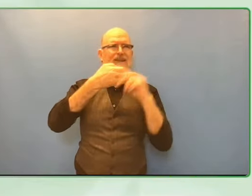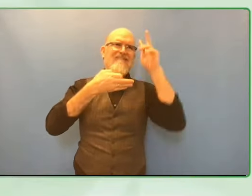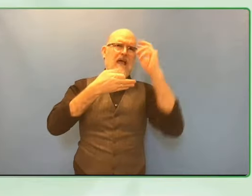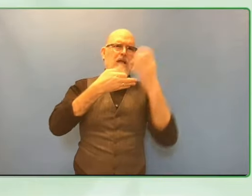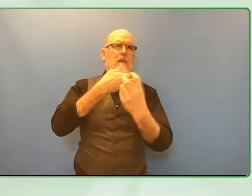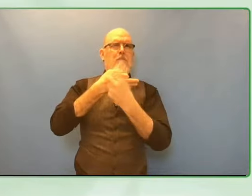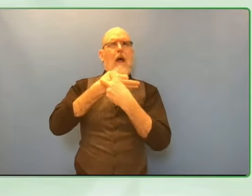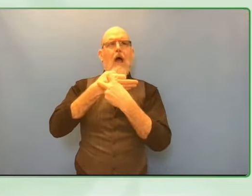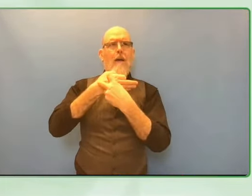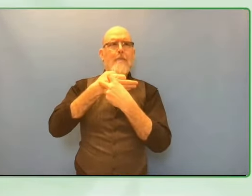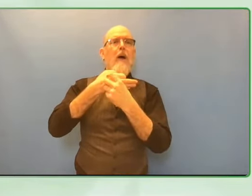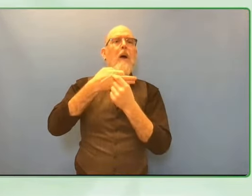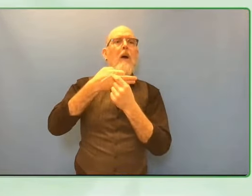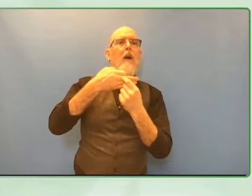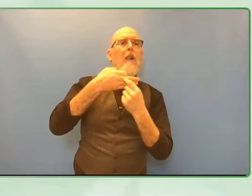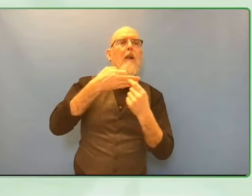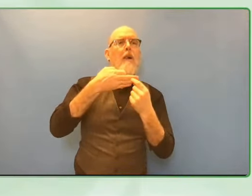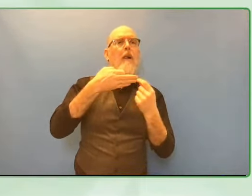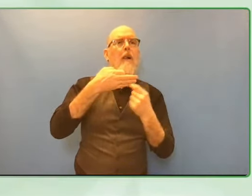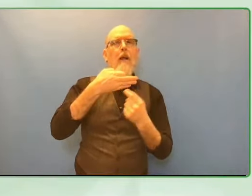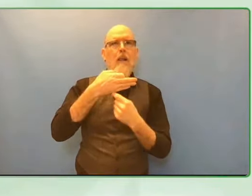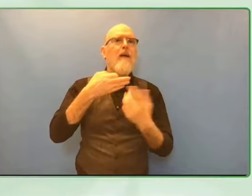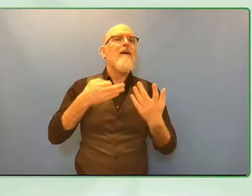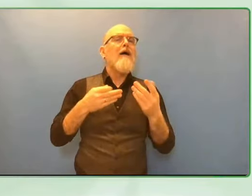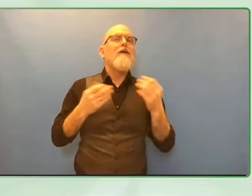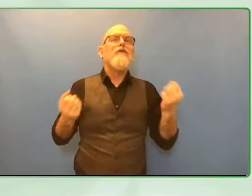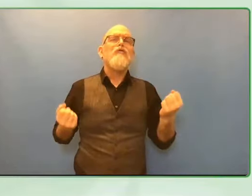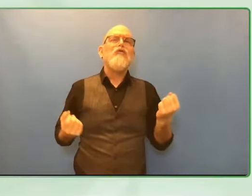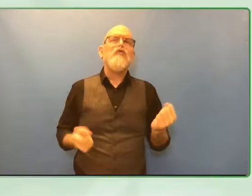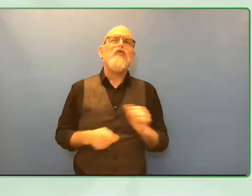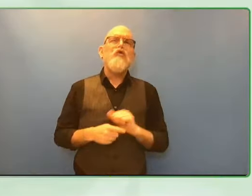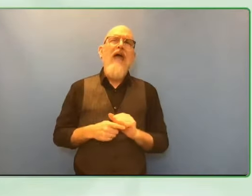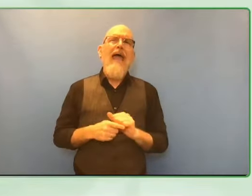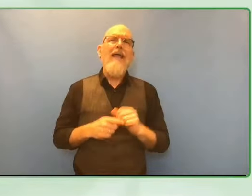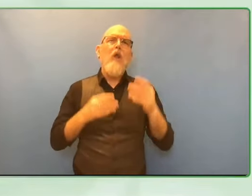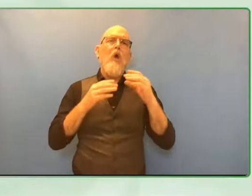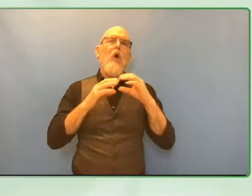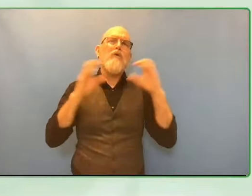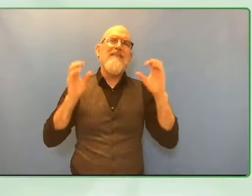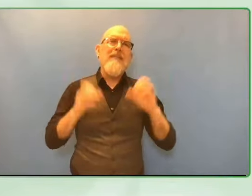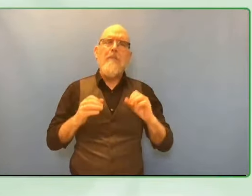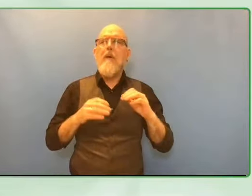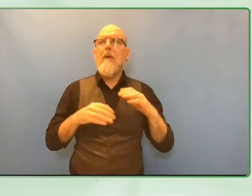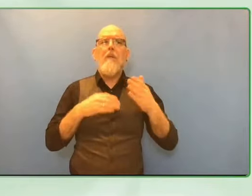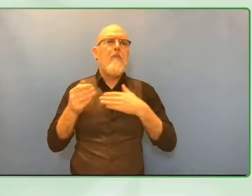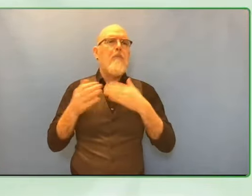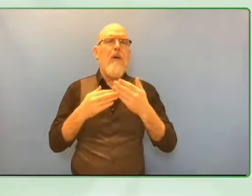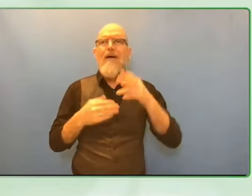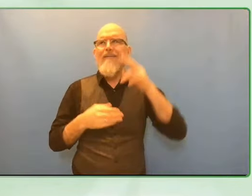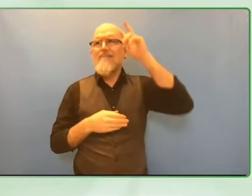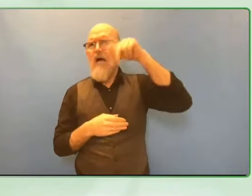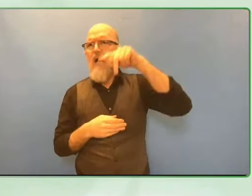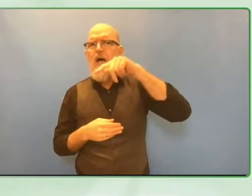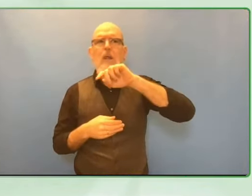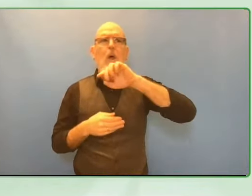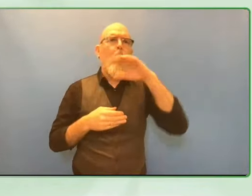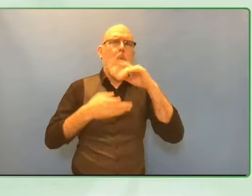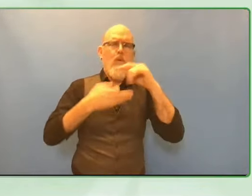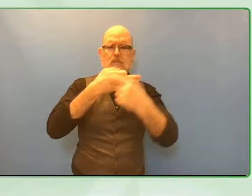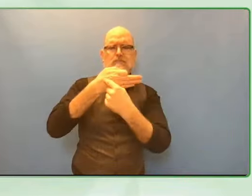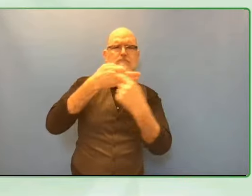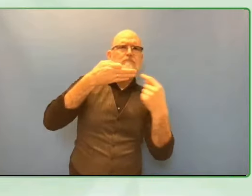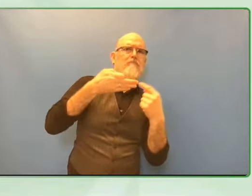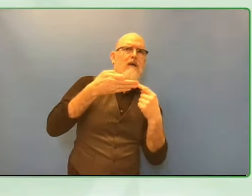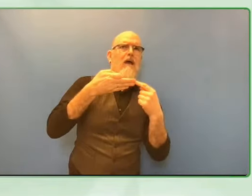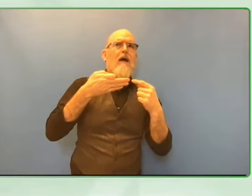hybrid training concepts, Yes. it doesn't matter if you're in Vienna or if you're in Vorarlberg, you can join anywhere. Right. But am I right in